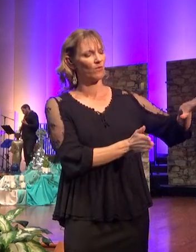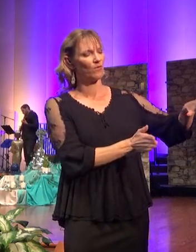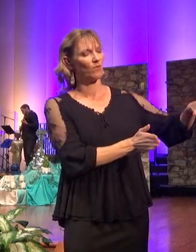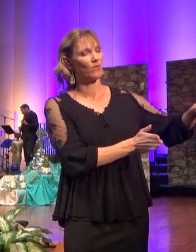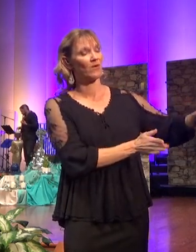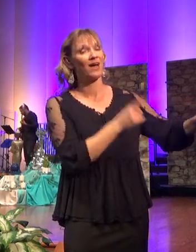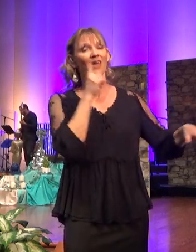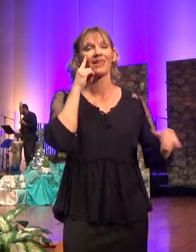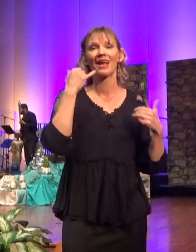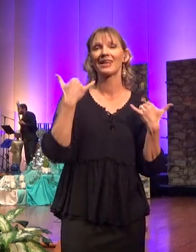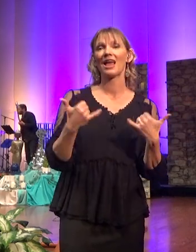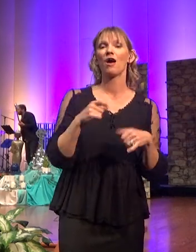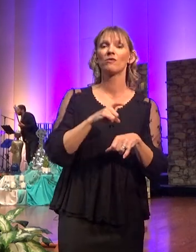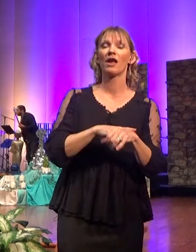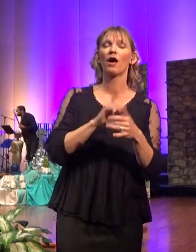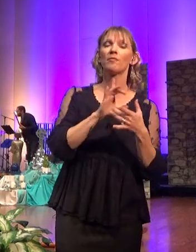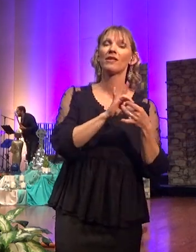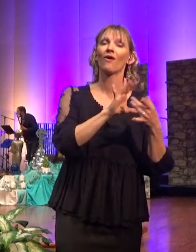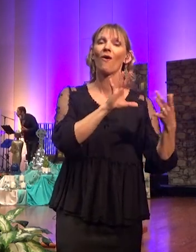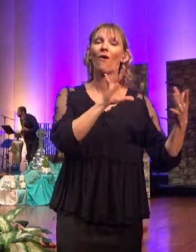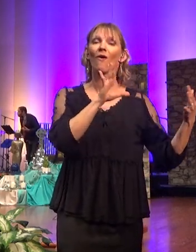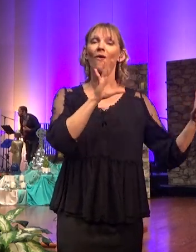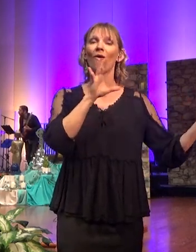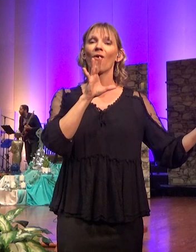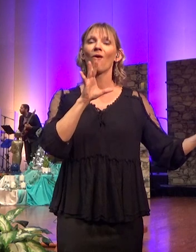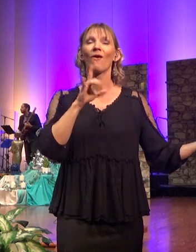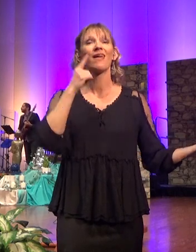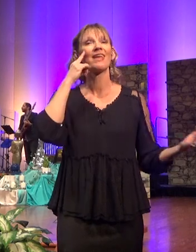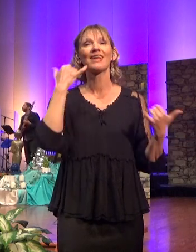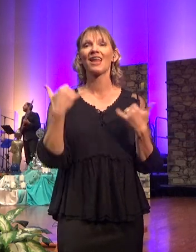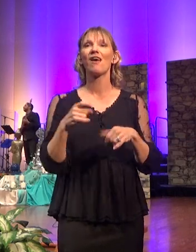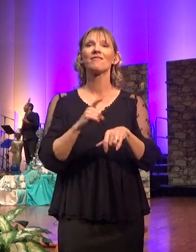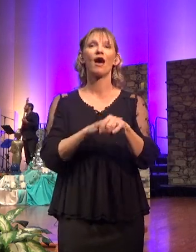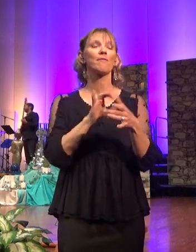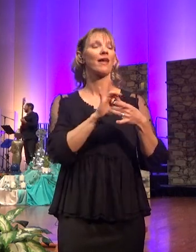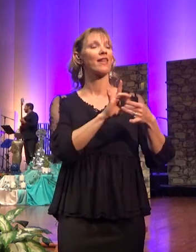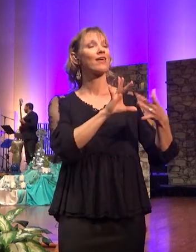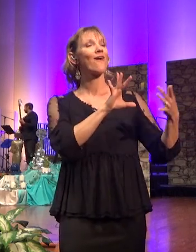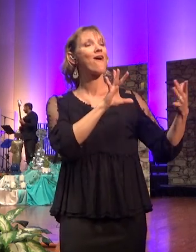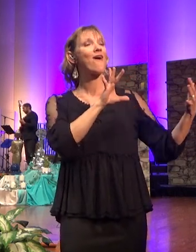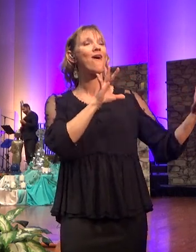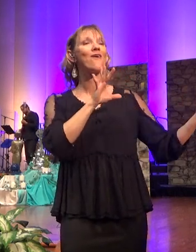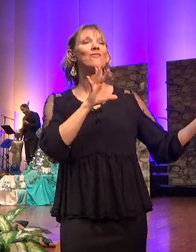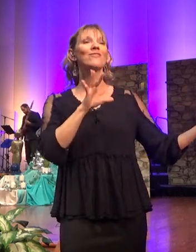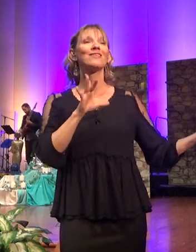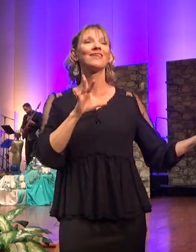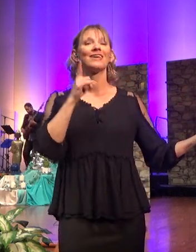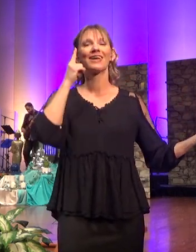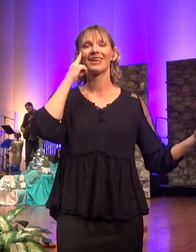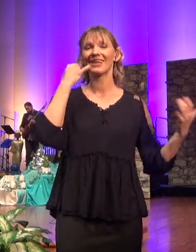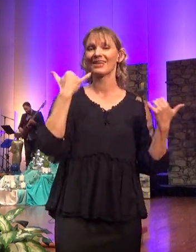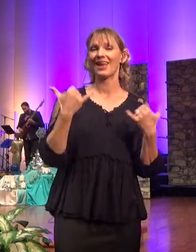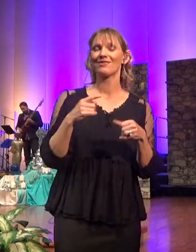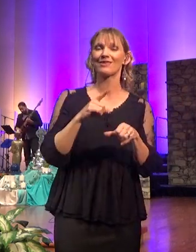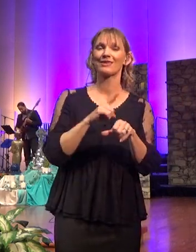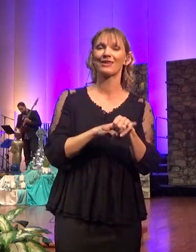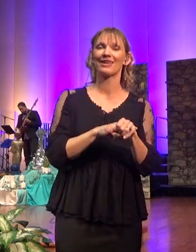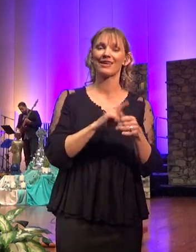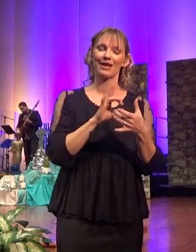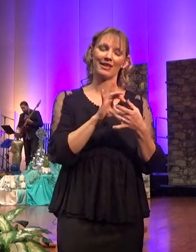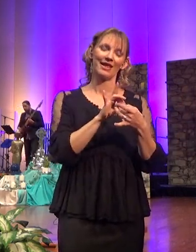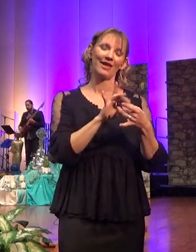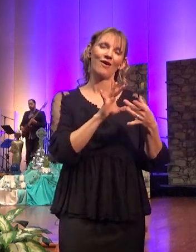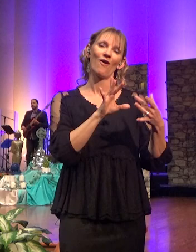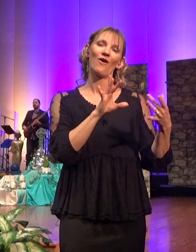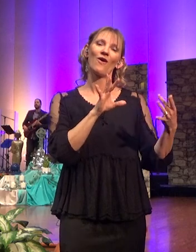I think it's time for the letting go. I think it's time for the letting go. I think it's time for the